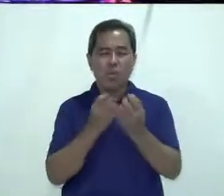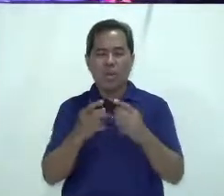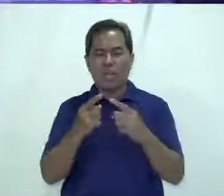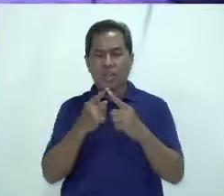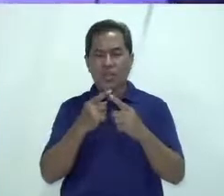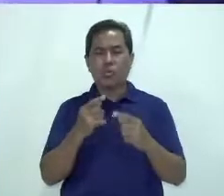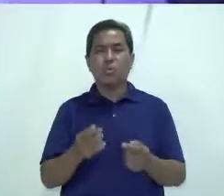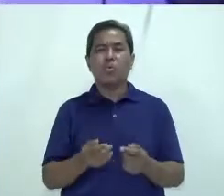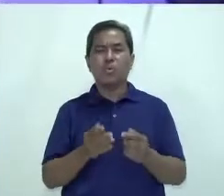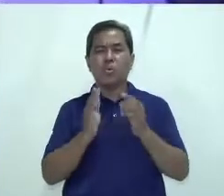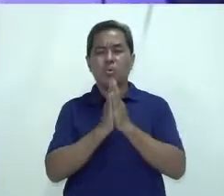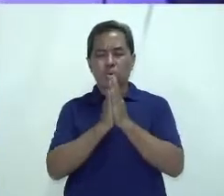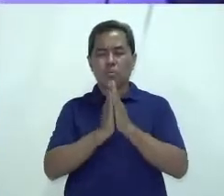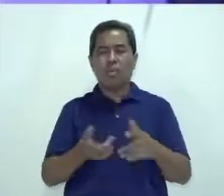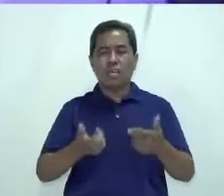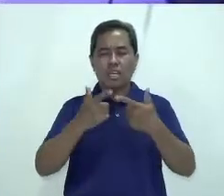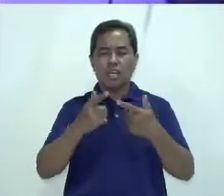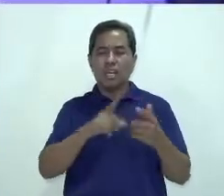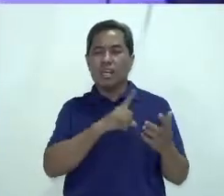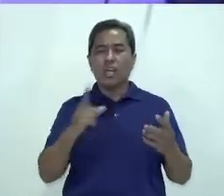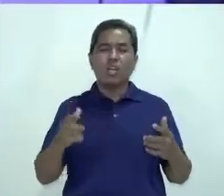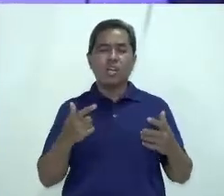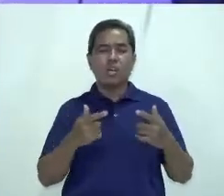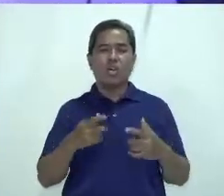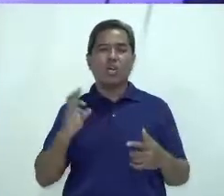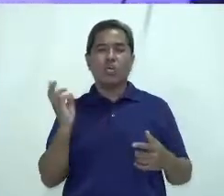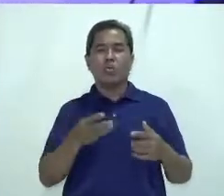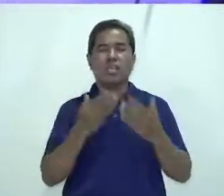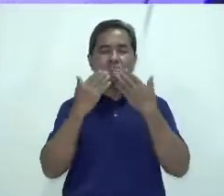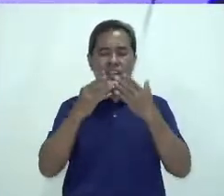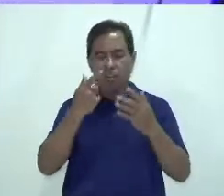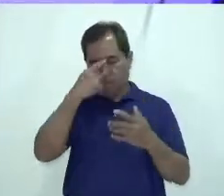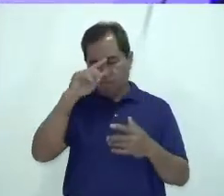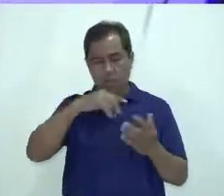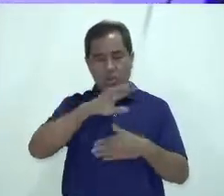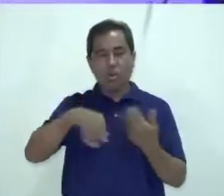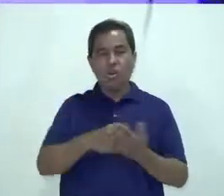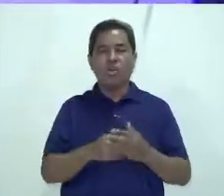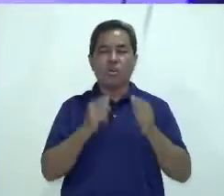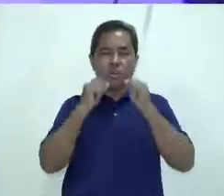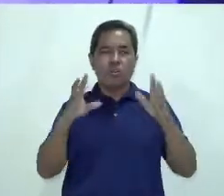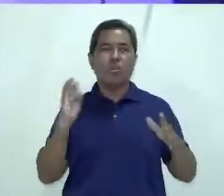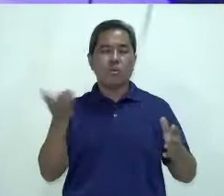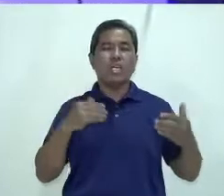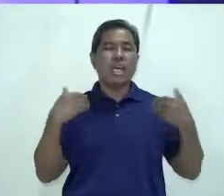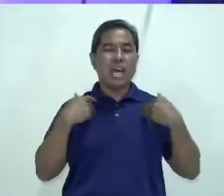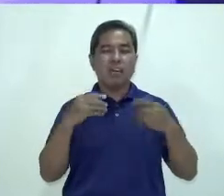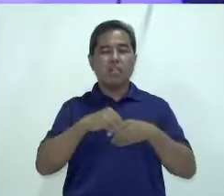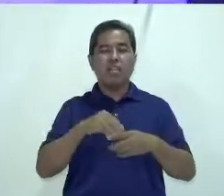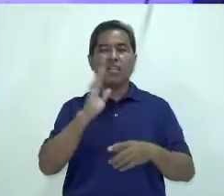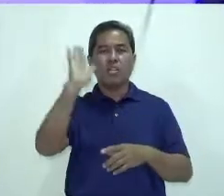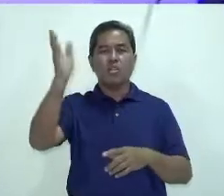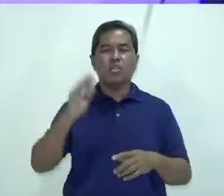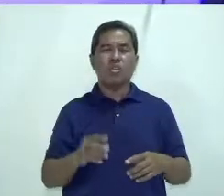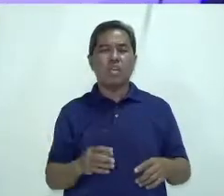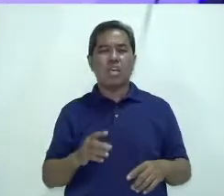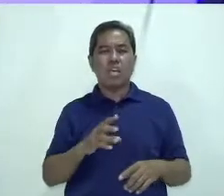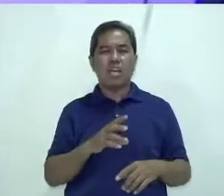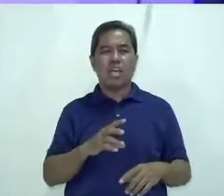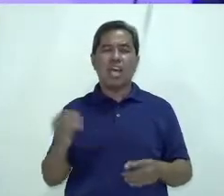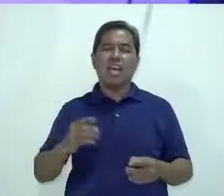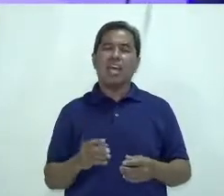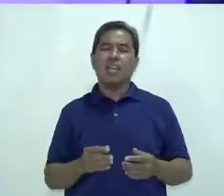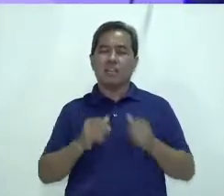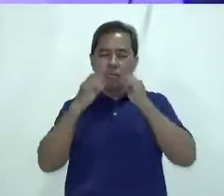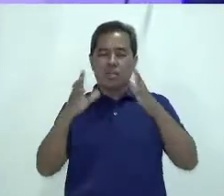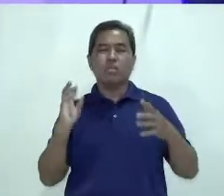of you. Let's pray. Lord, we thank you for the blessing that we have in you. Lord, all the blessing that we have and more blessing that we receive from